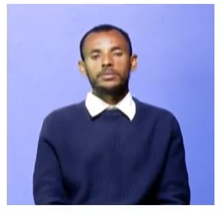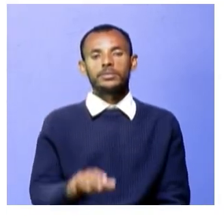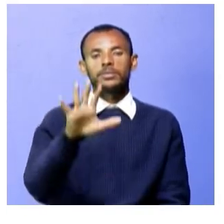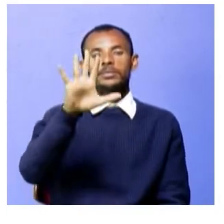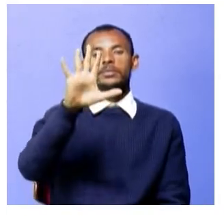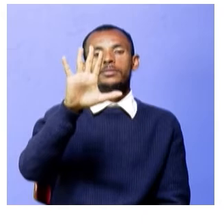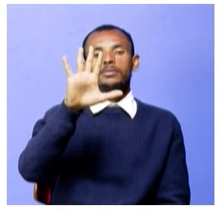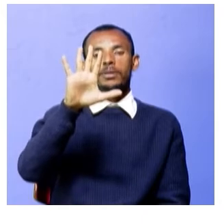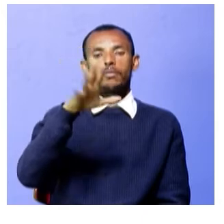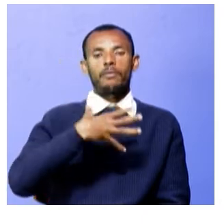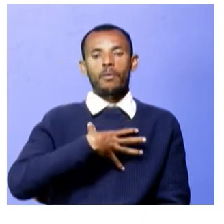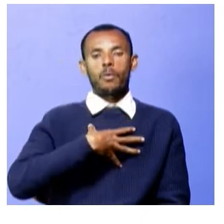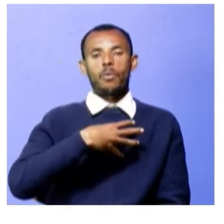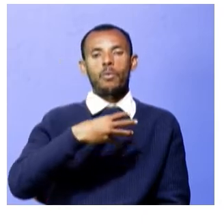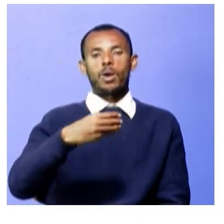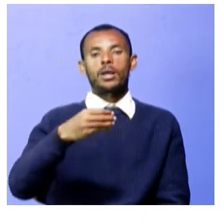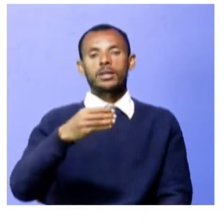5 white balls.